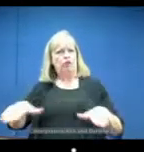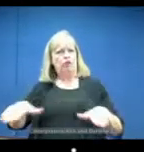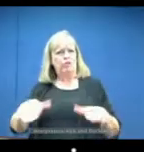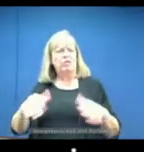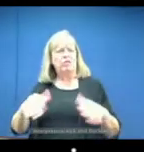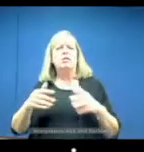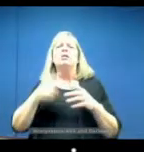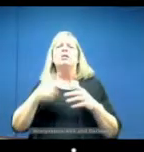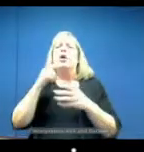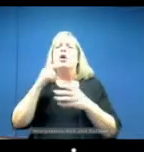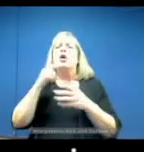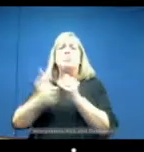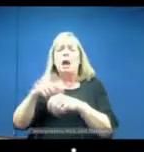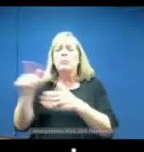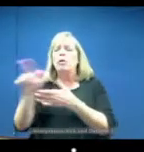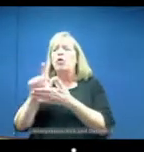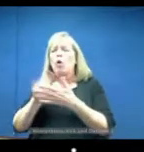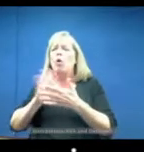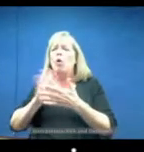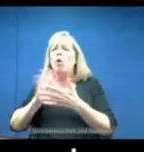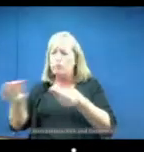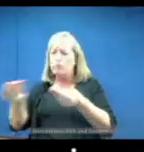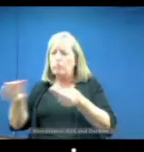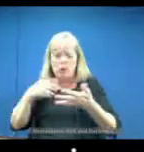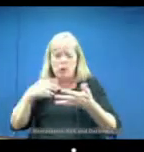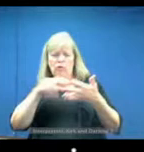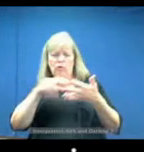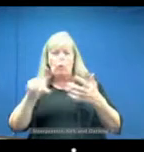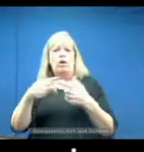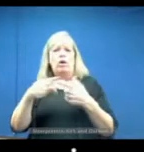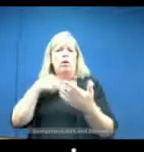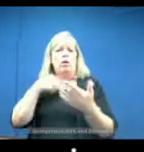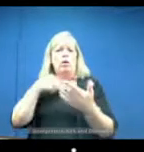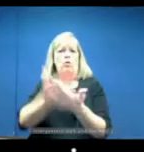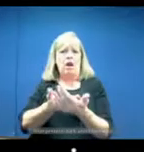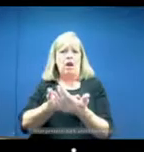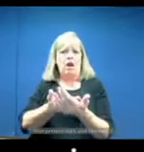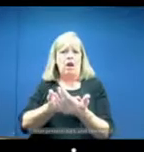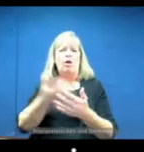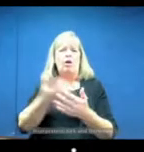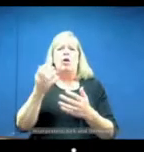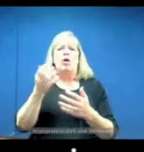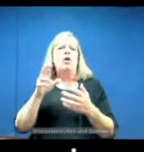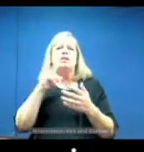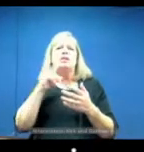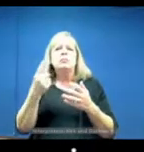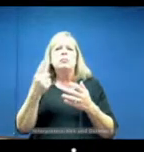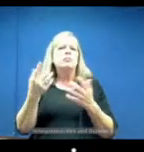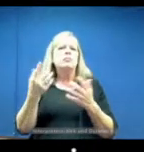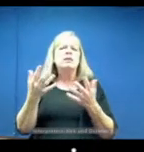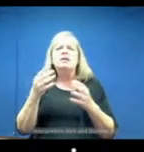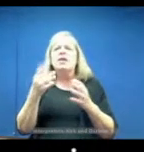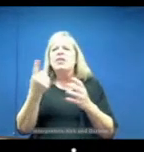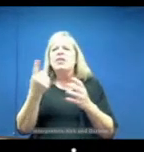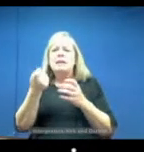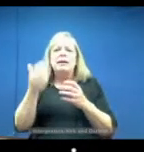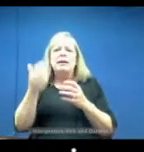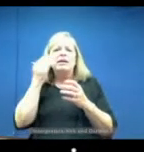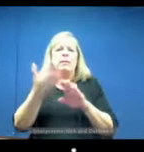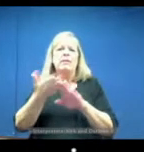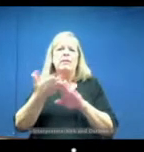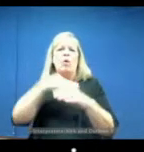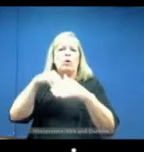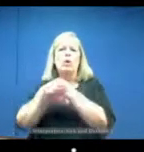me to take a quick review when I arrive, or explain the case before we go in. Not